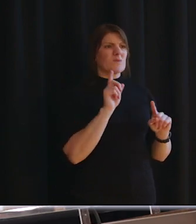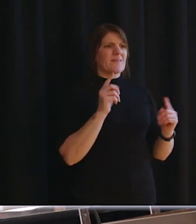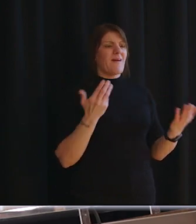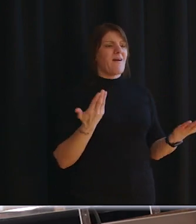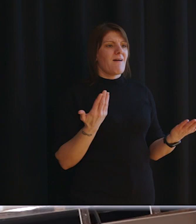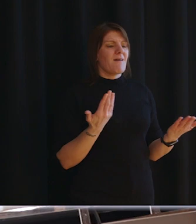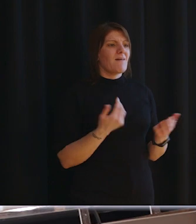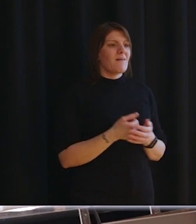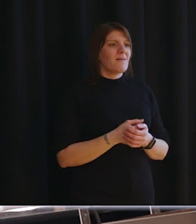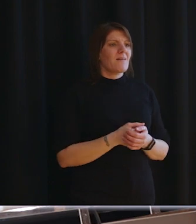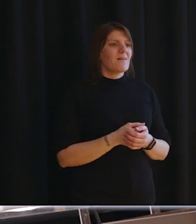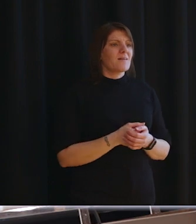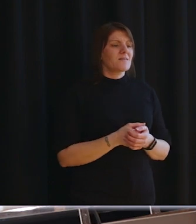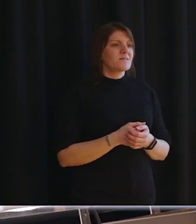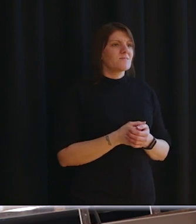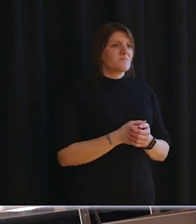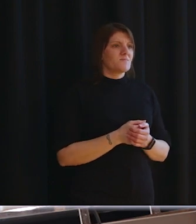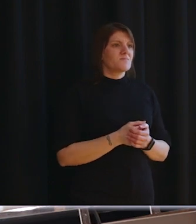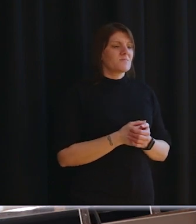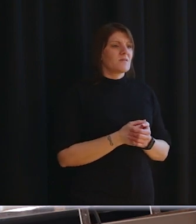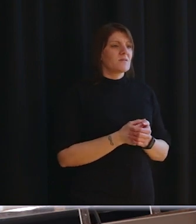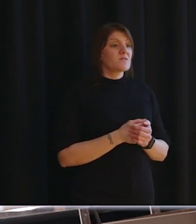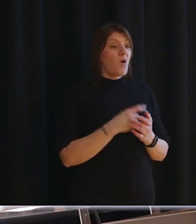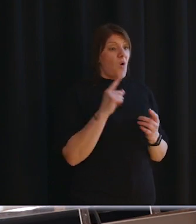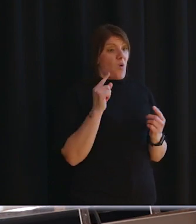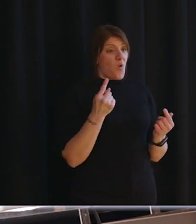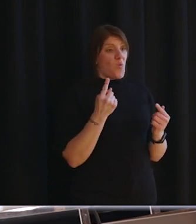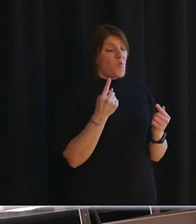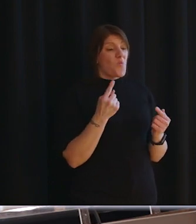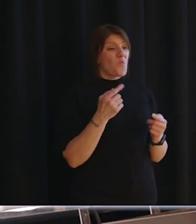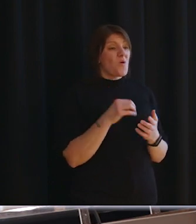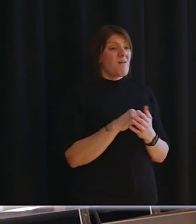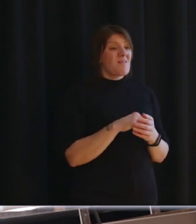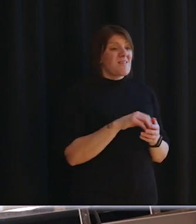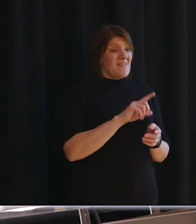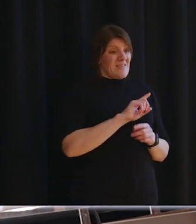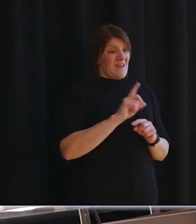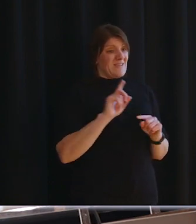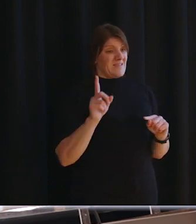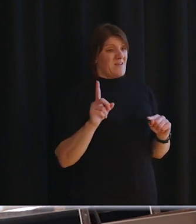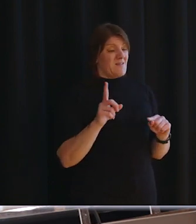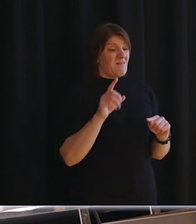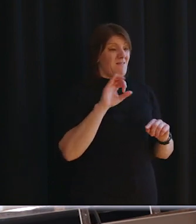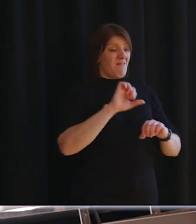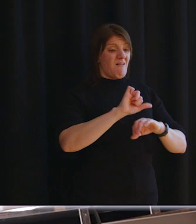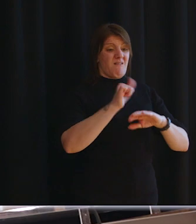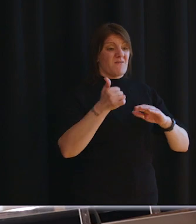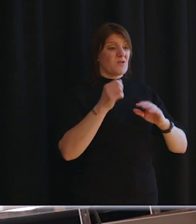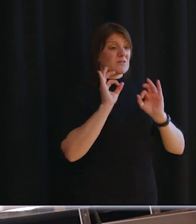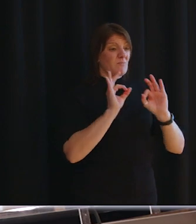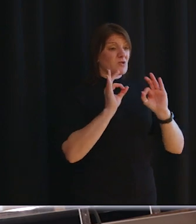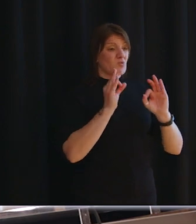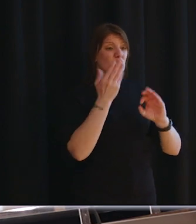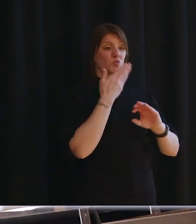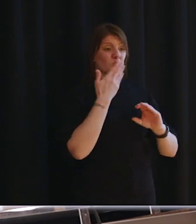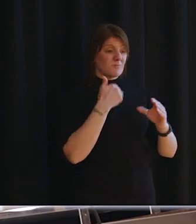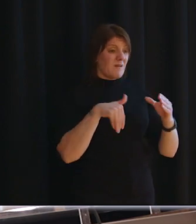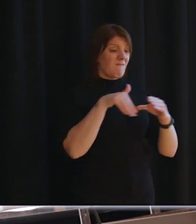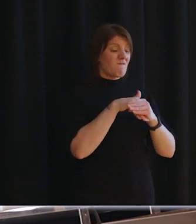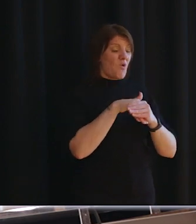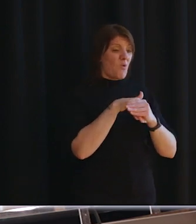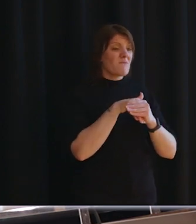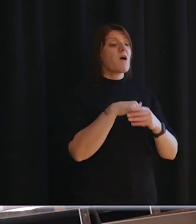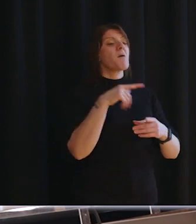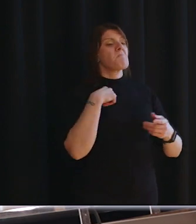building. Then subsequently became one myself after being in special schools. So not a lot. Is this